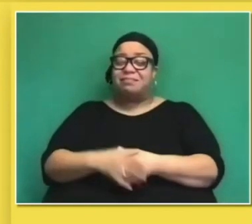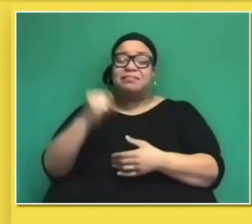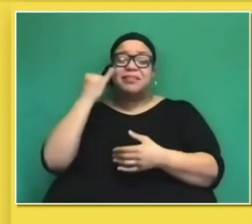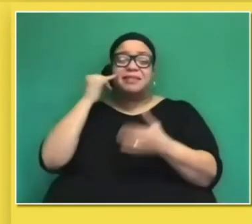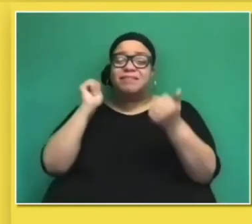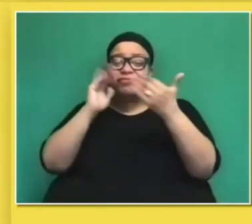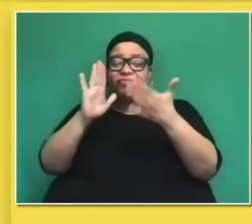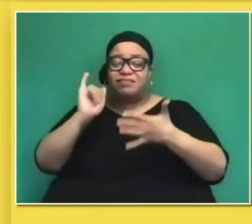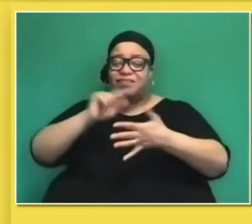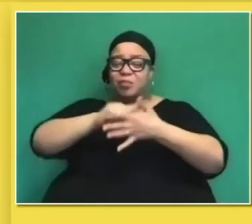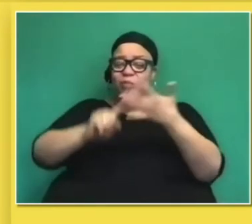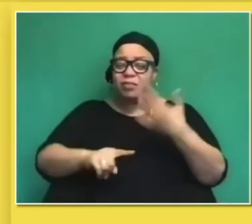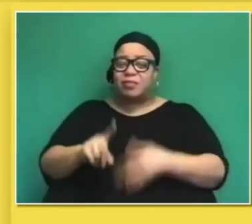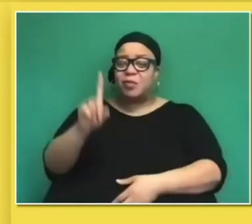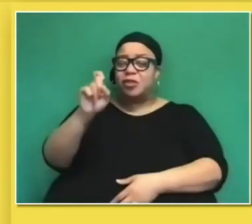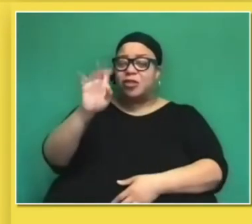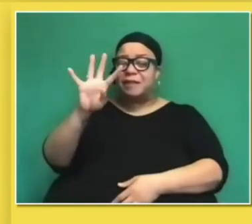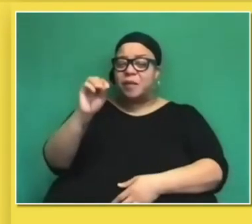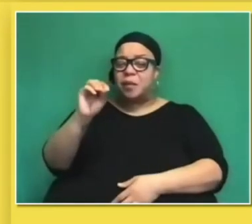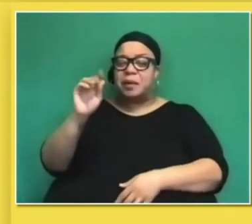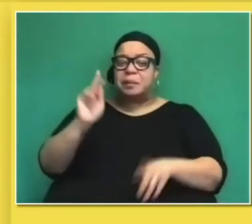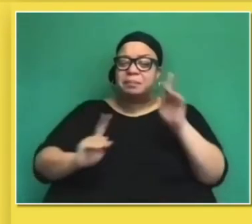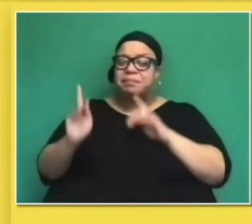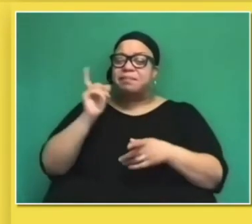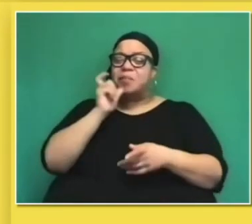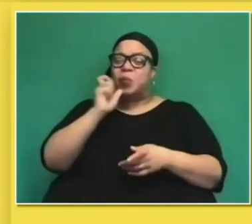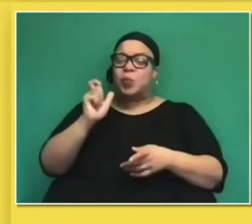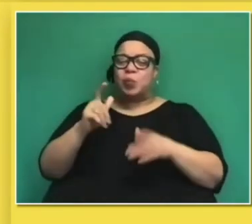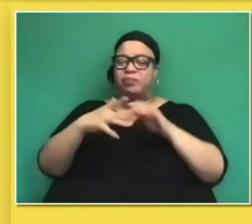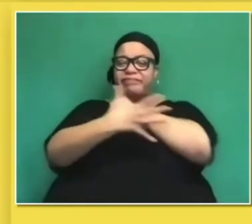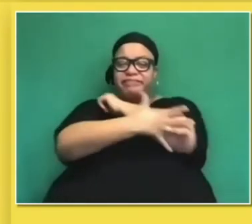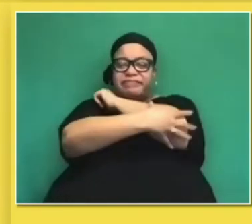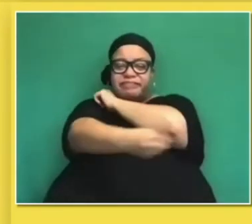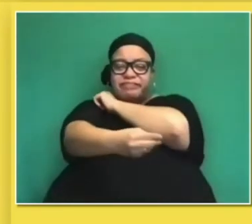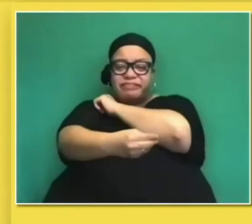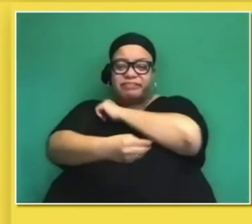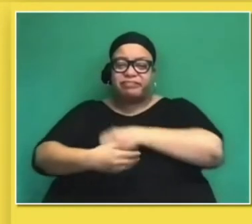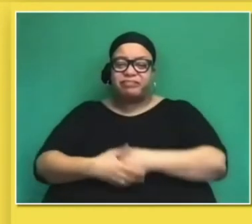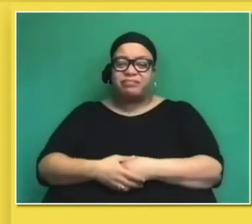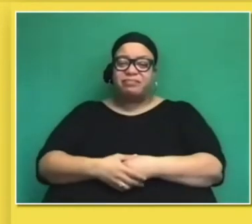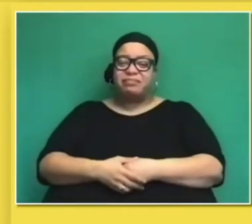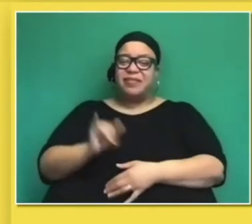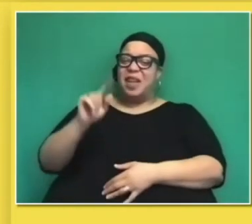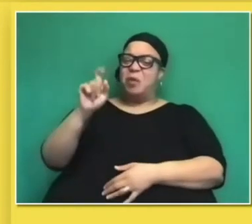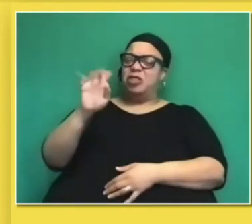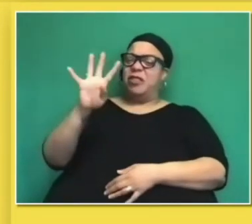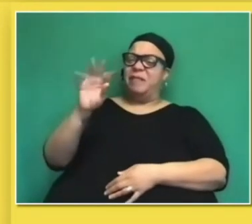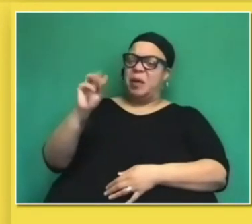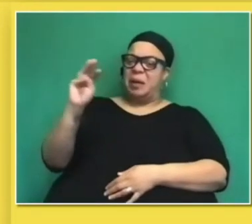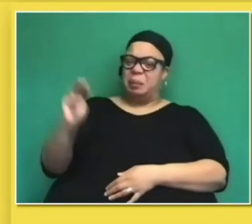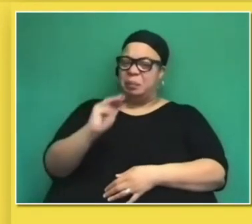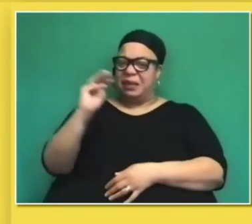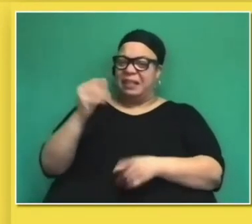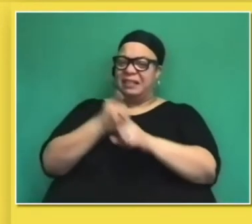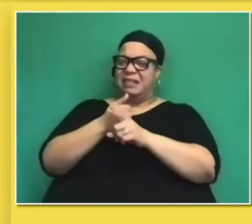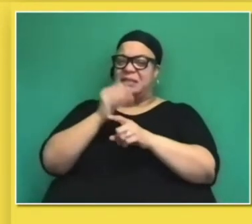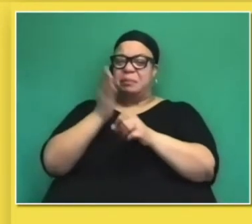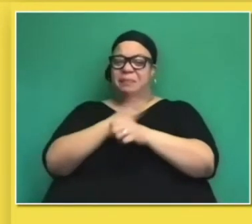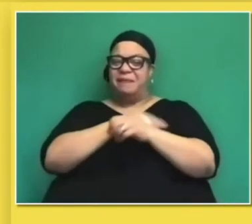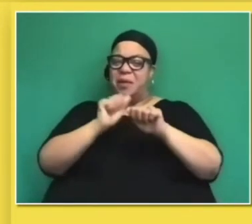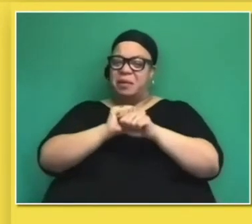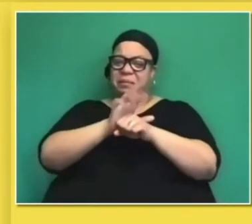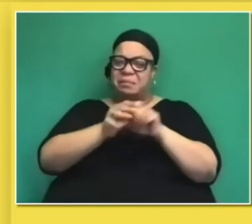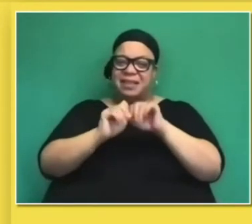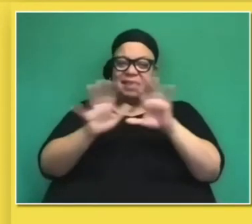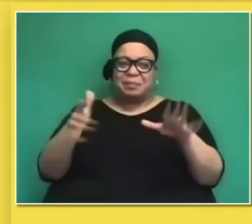My God, if you can get this many votes just doing 15 in the union, healthcare, and talking about systemic racism, and